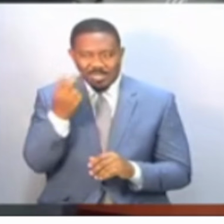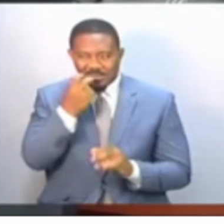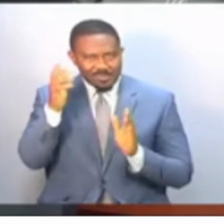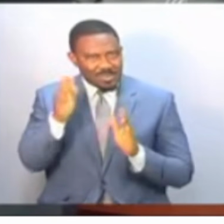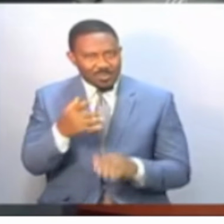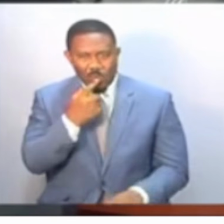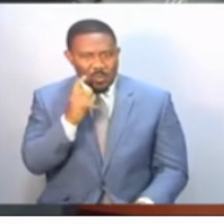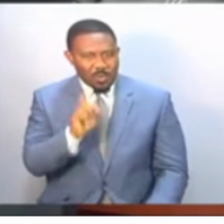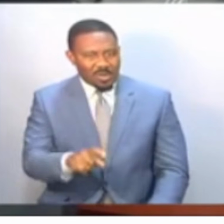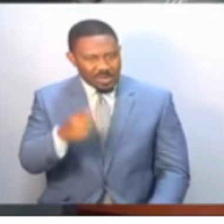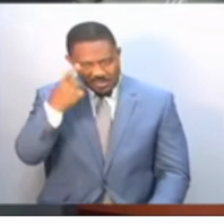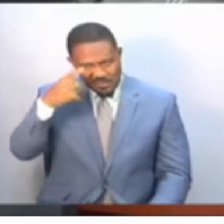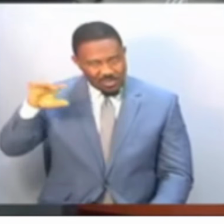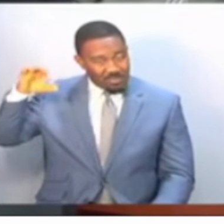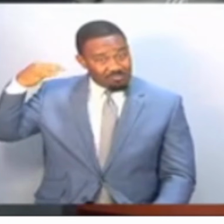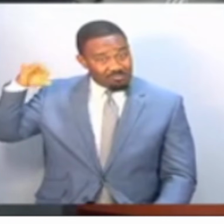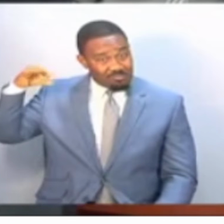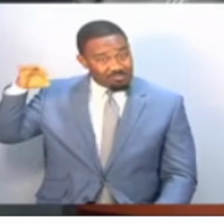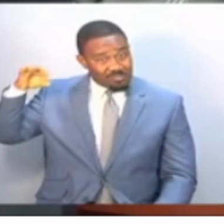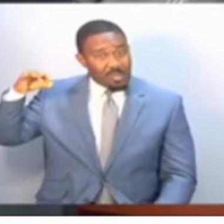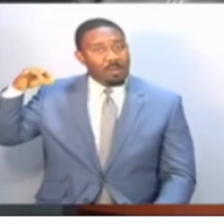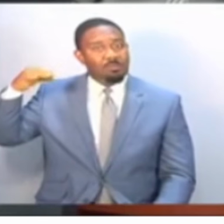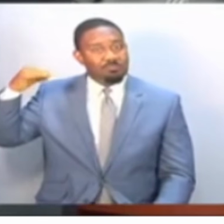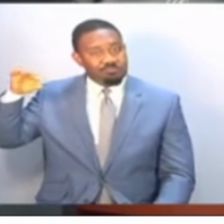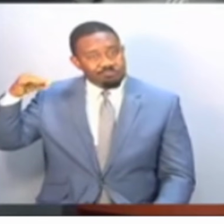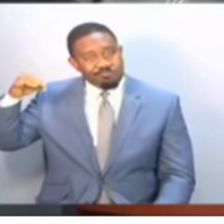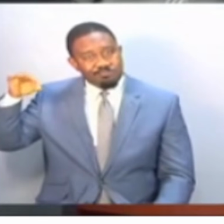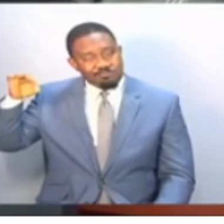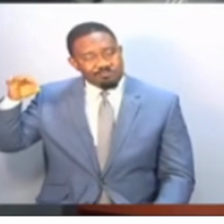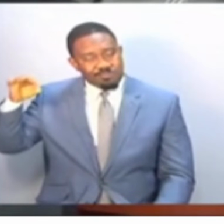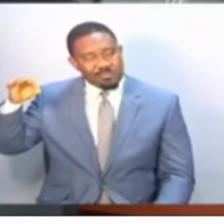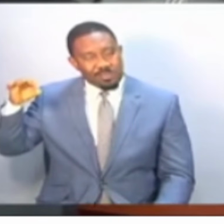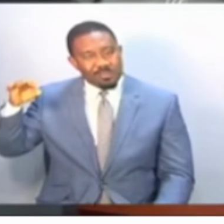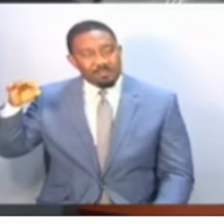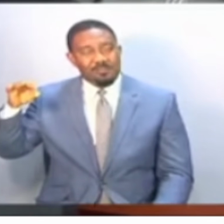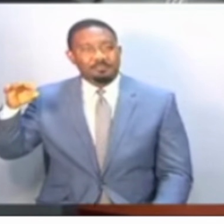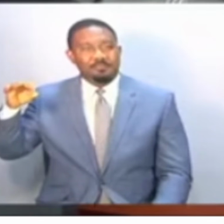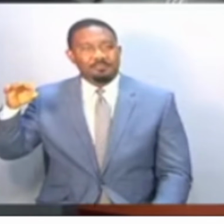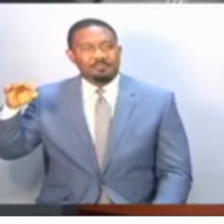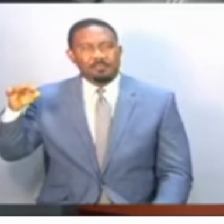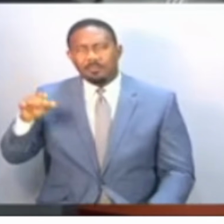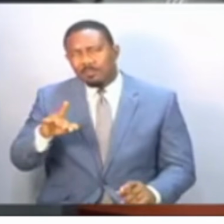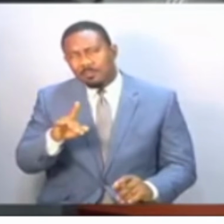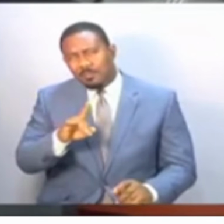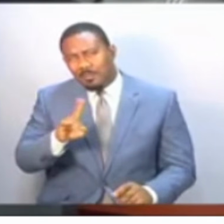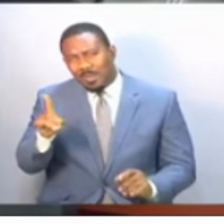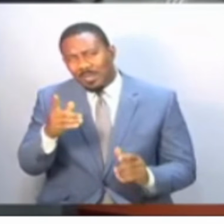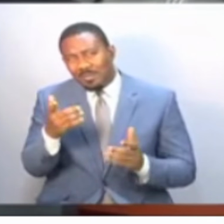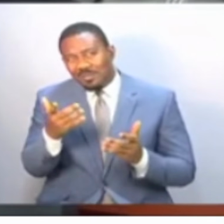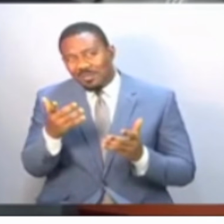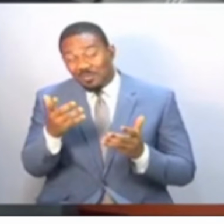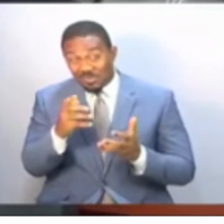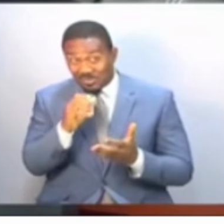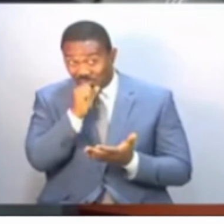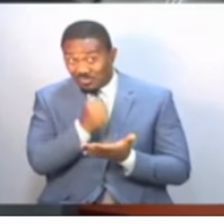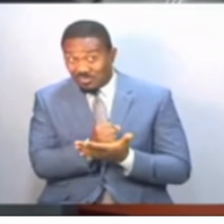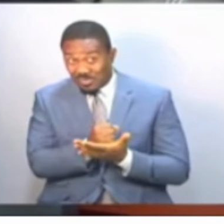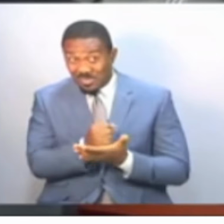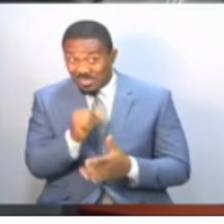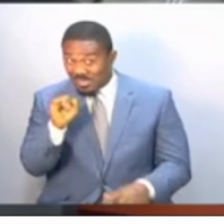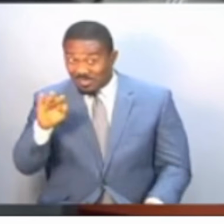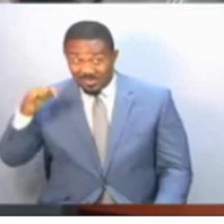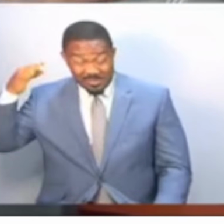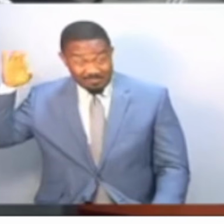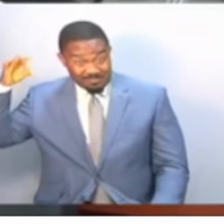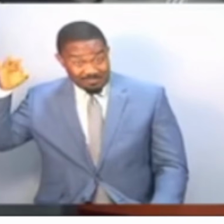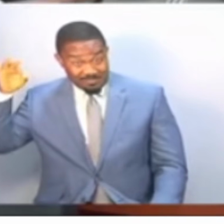rung and for a certain number of minutes. But I just want to be sure that when the bell is rung, it will ring